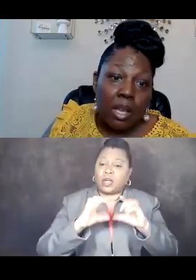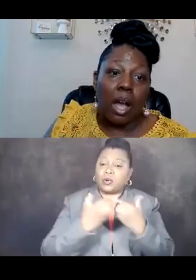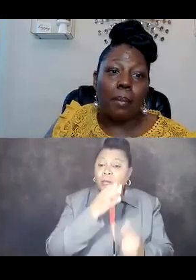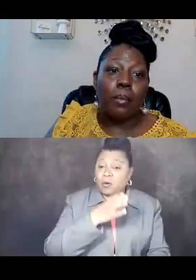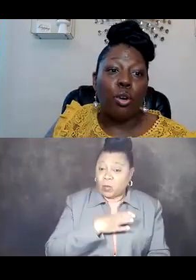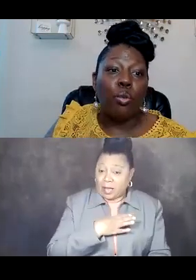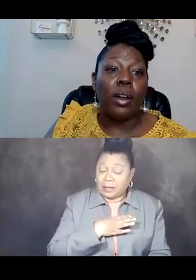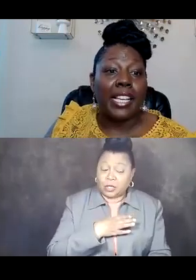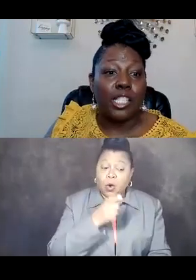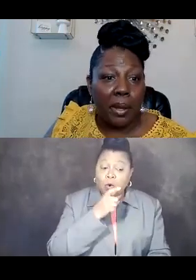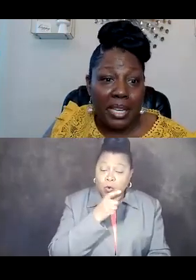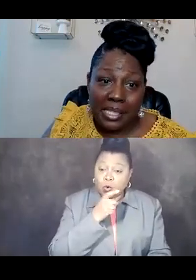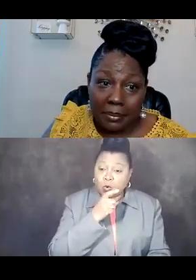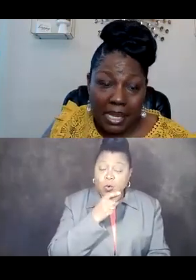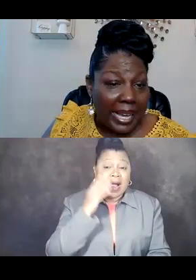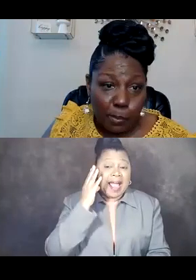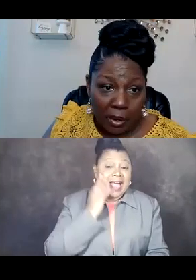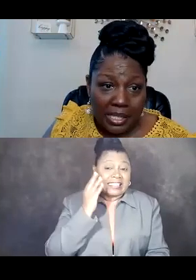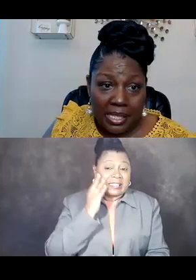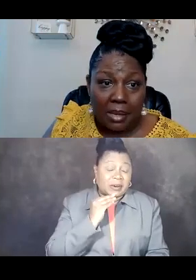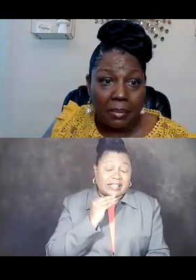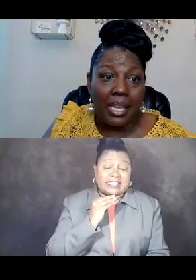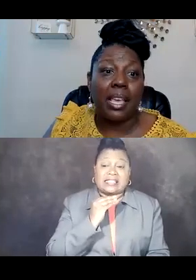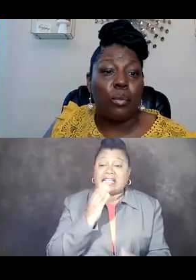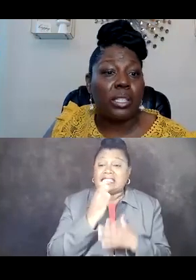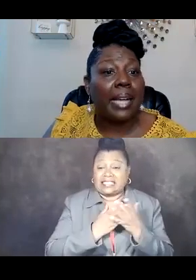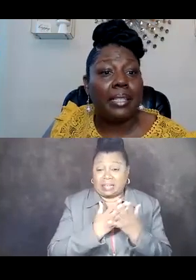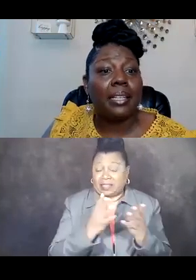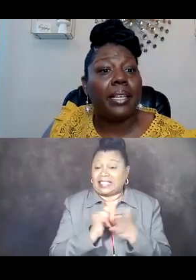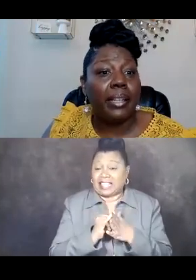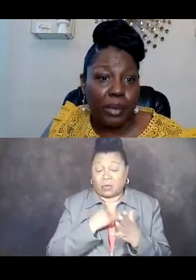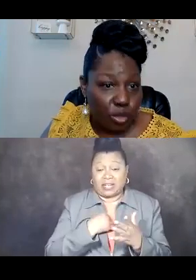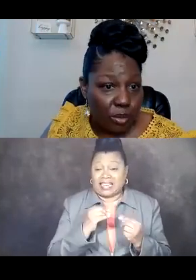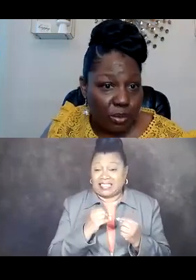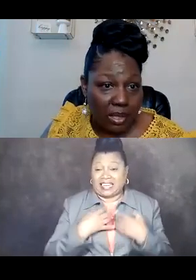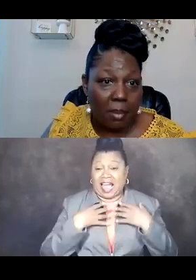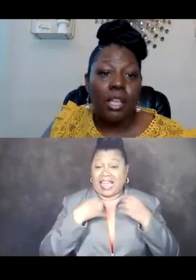women who were experiencing